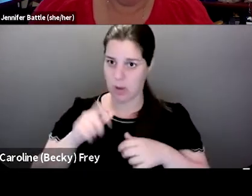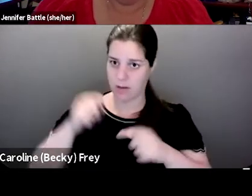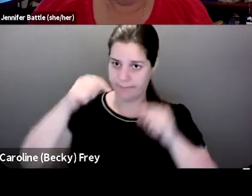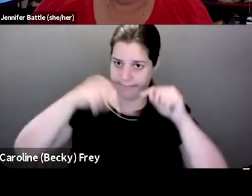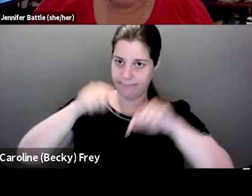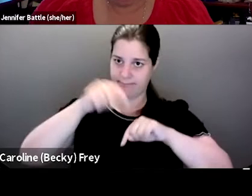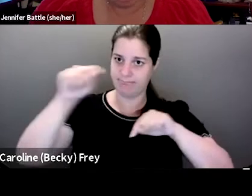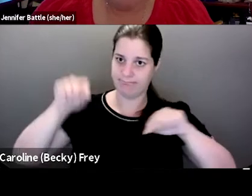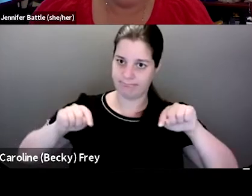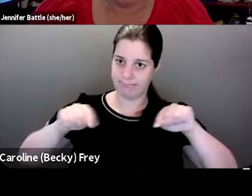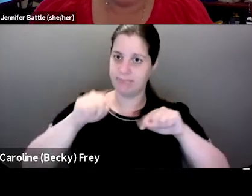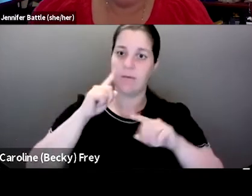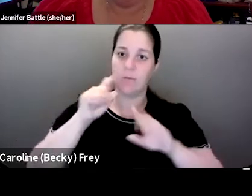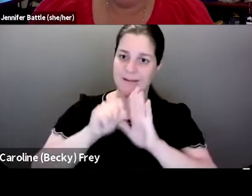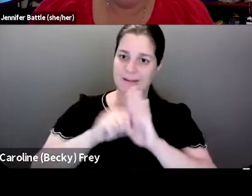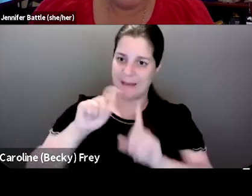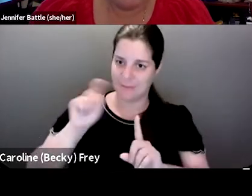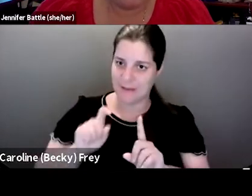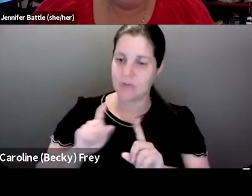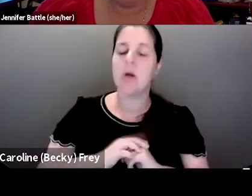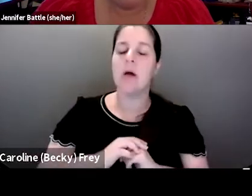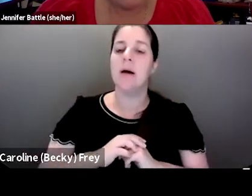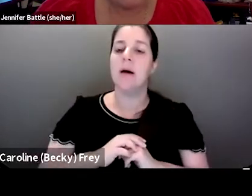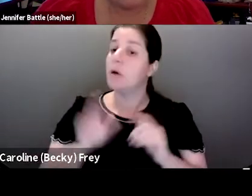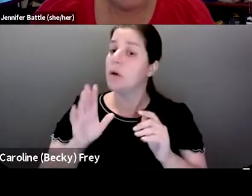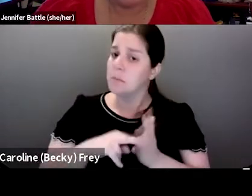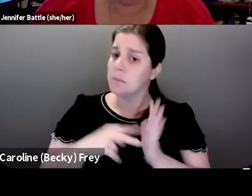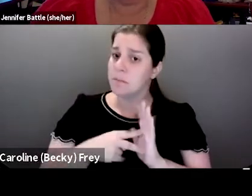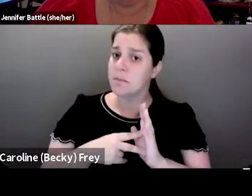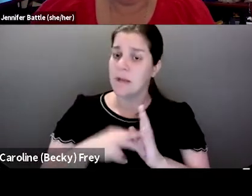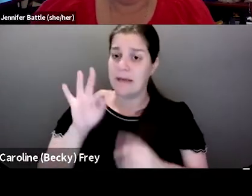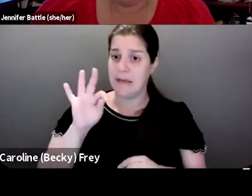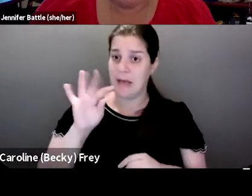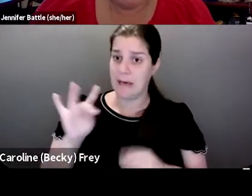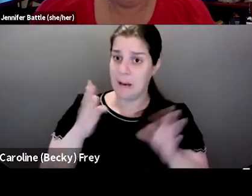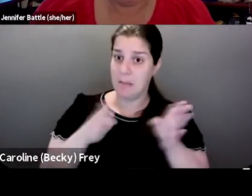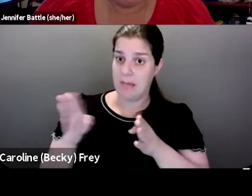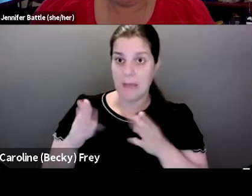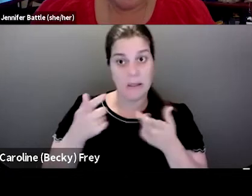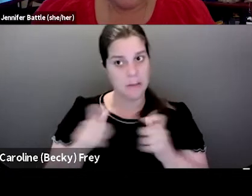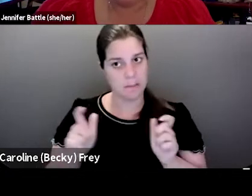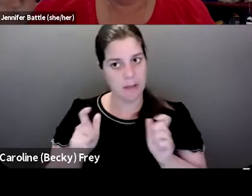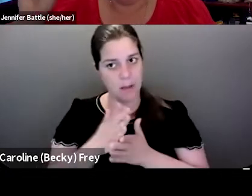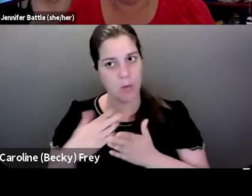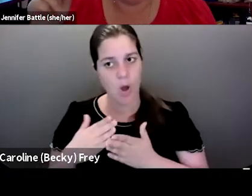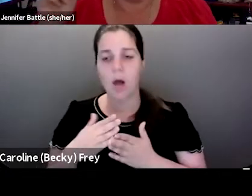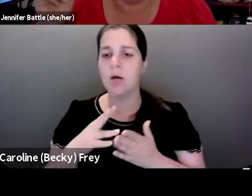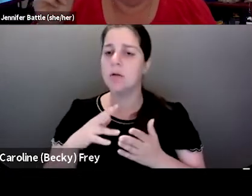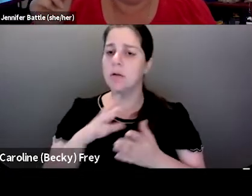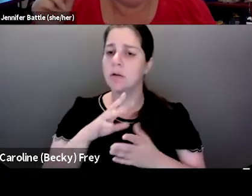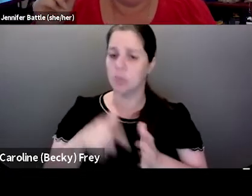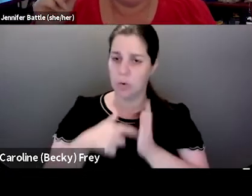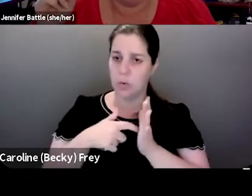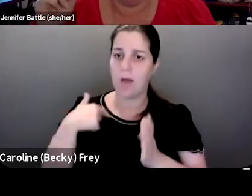state. So a big part of our 988 planning has included having actual